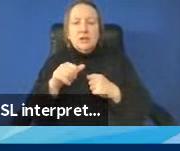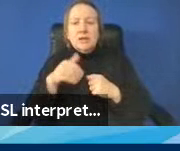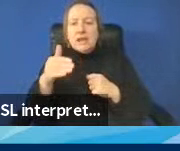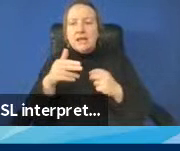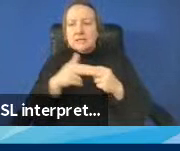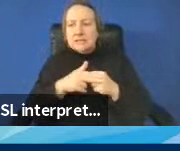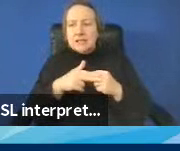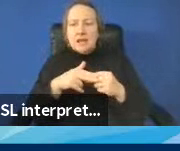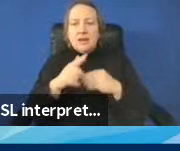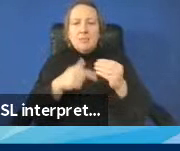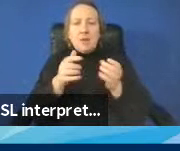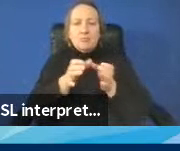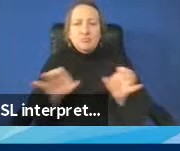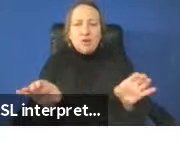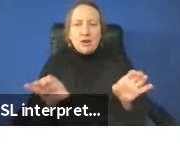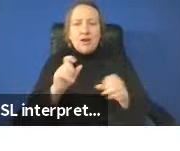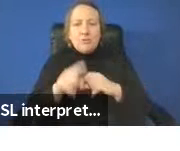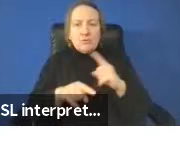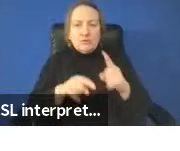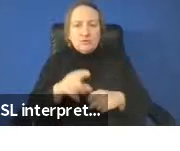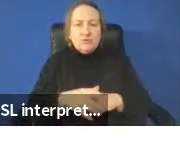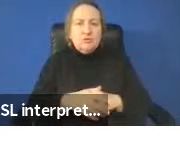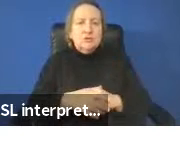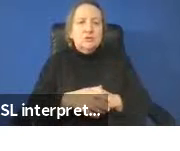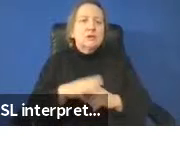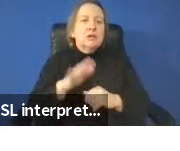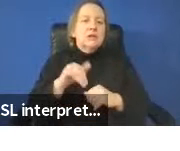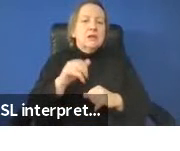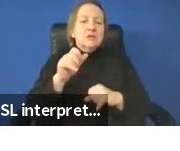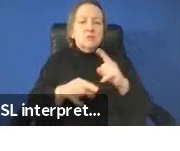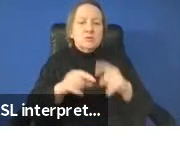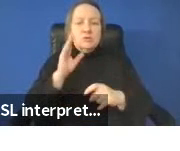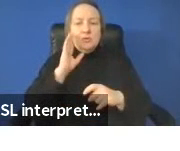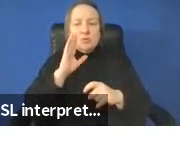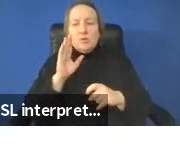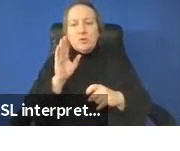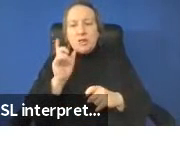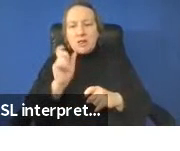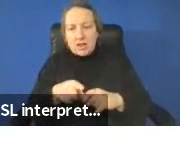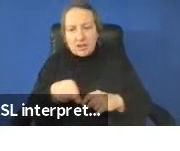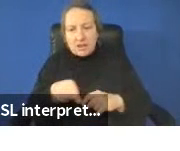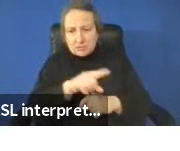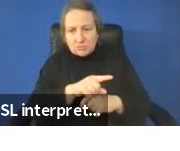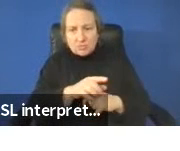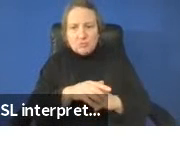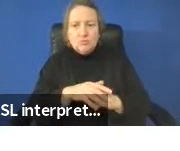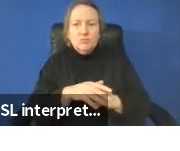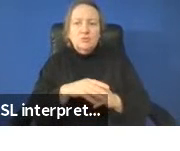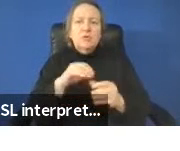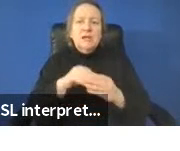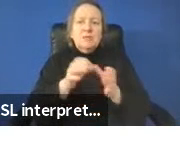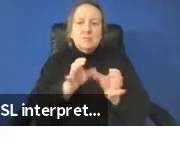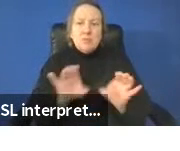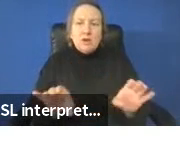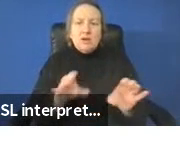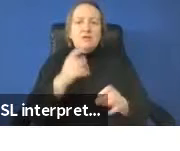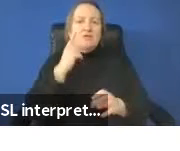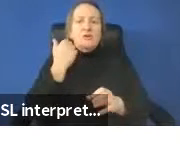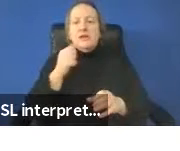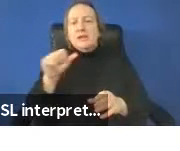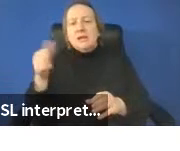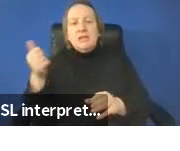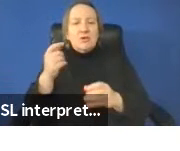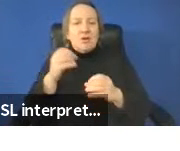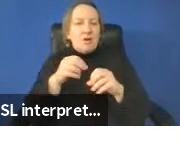breakout session questions? These are the questions that we're going to be asking you in the breakouts, but also for any other opportunity